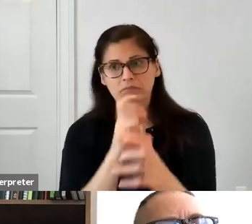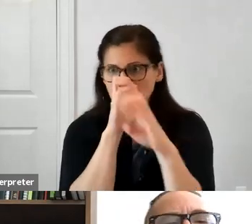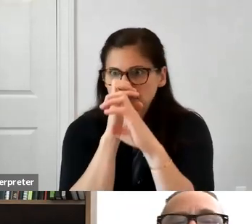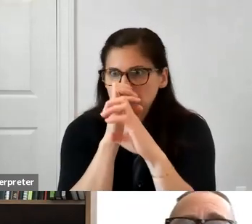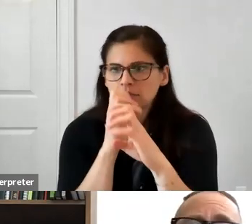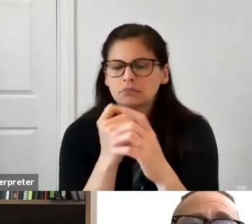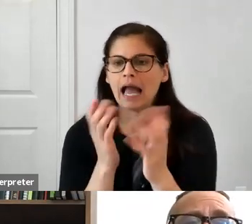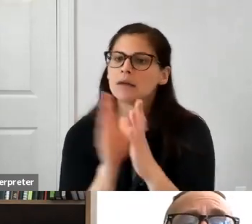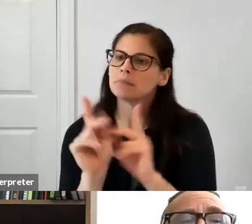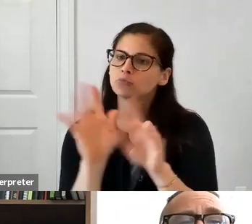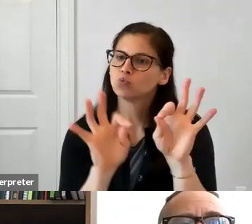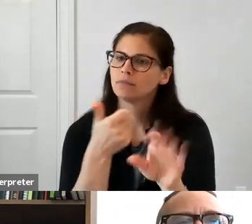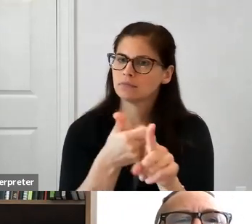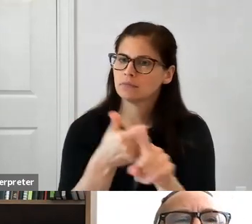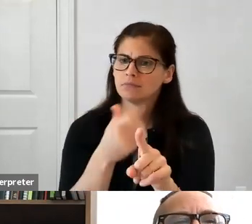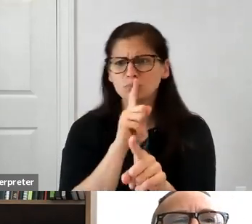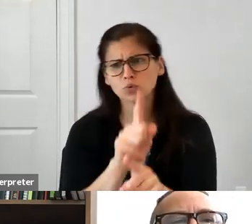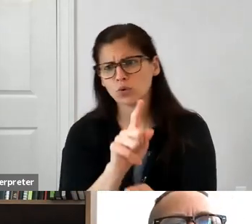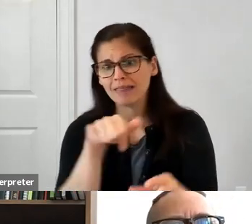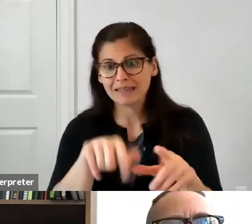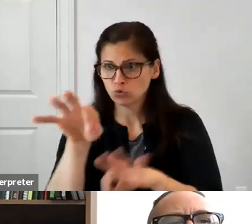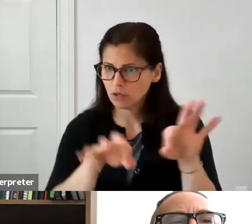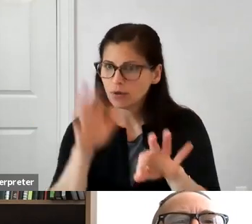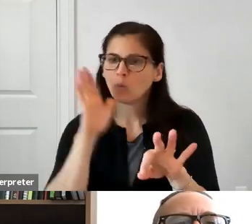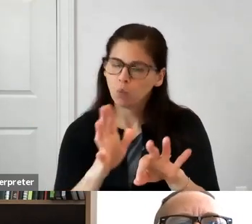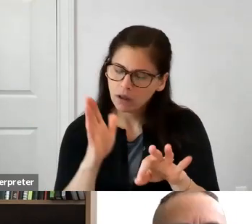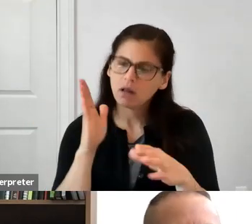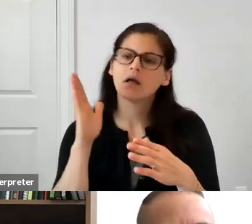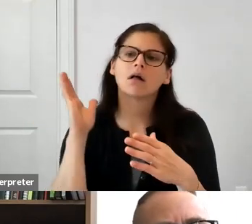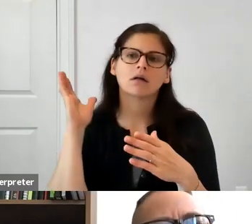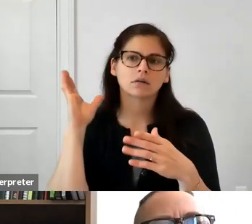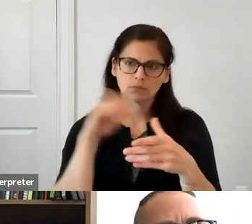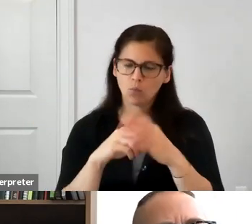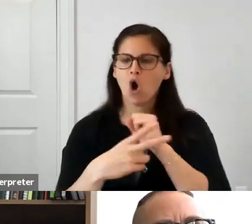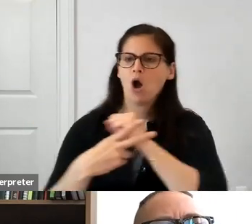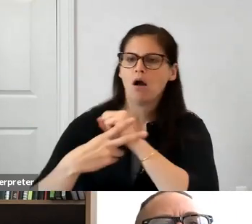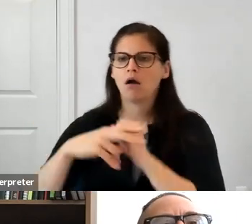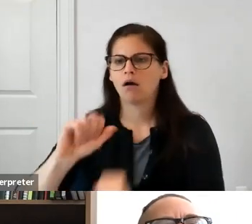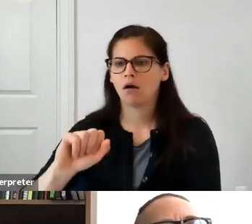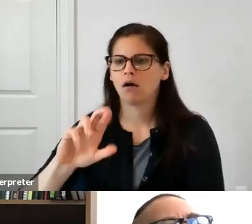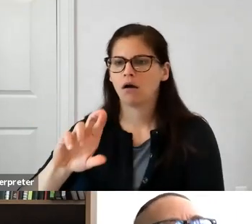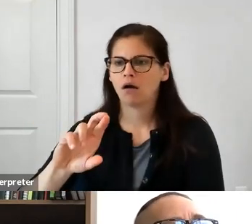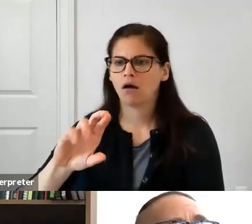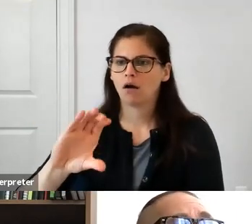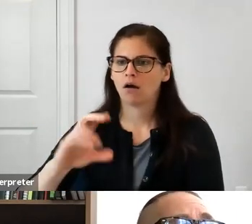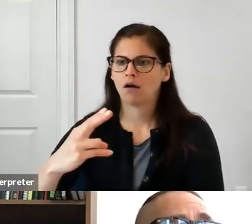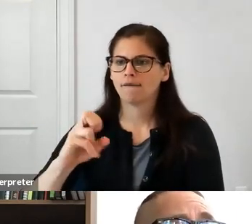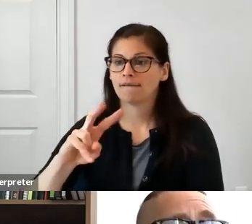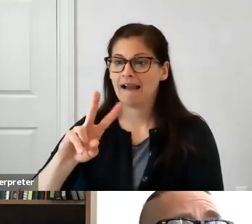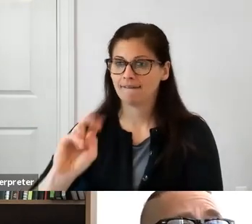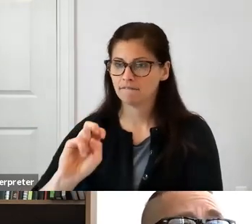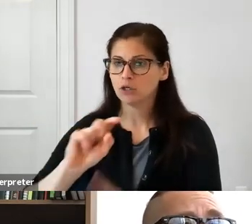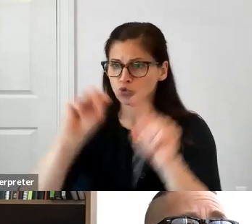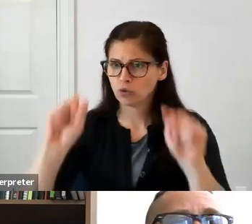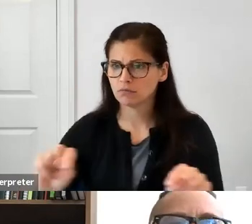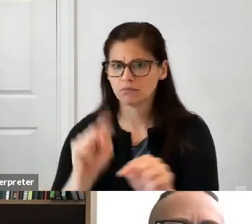themselves, but I can assure you those descriptions will go in to the archived transcript just so they're there, because it was